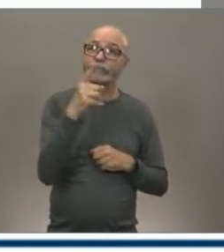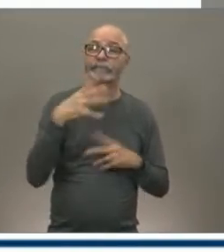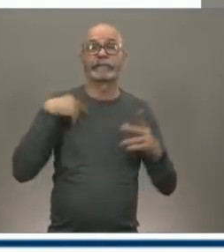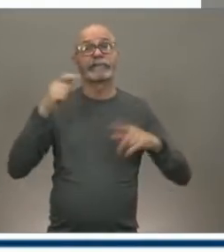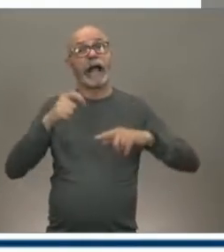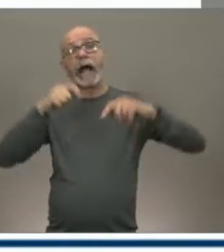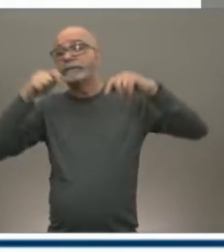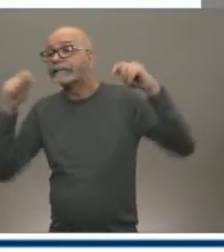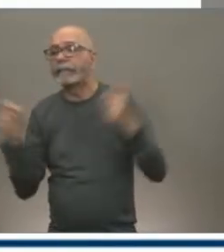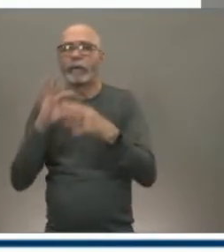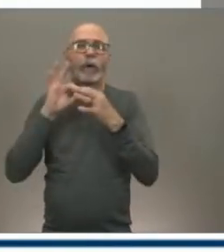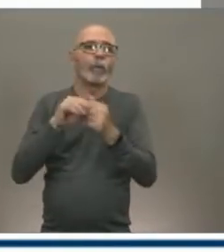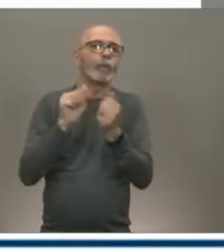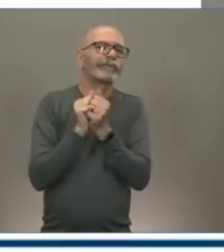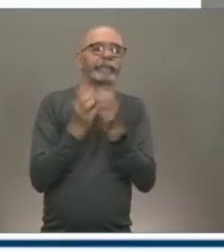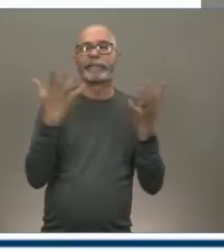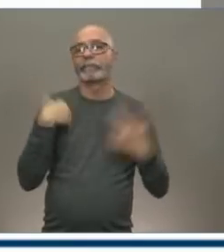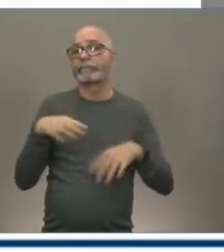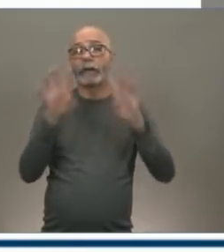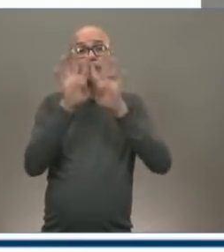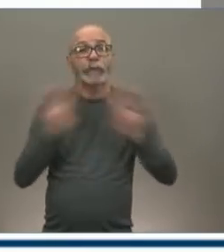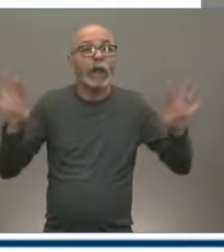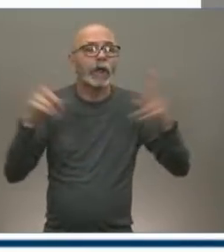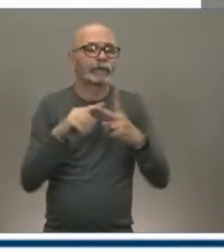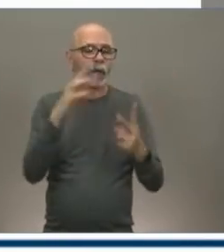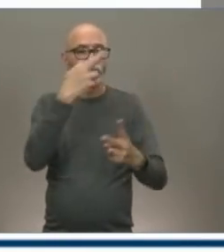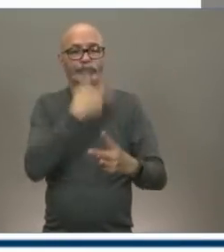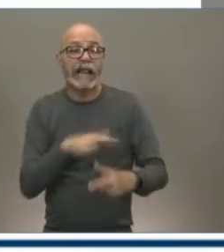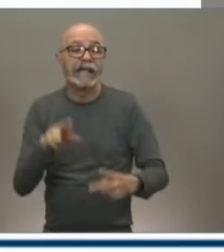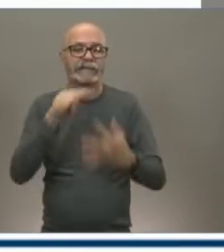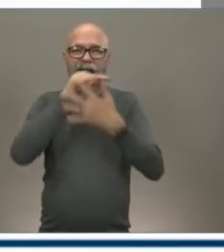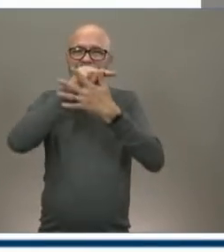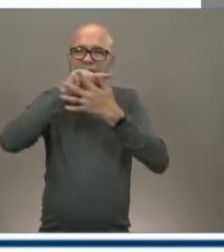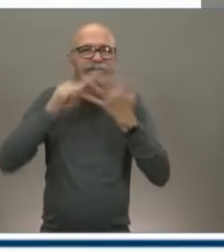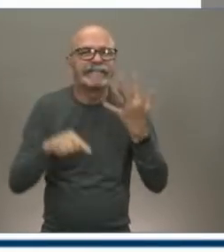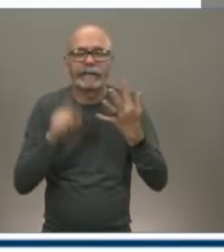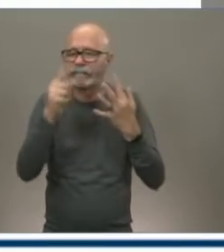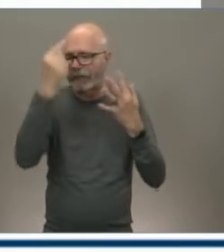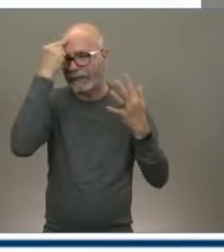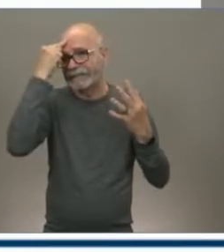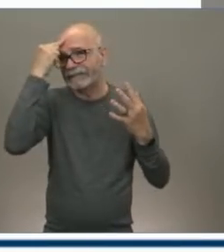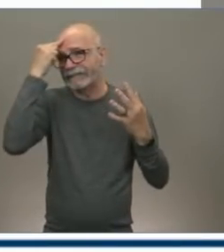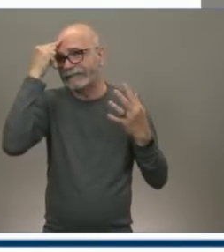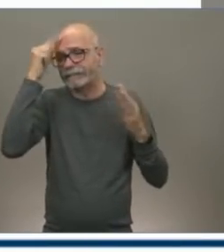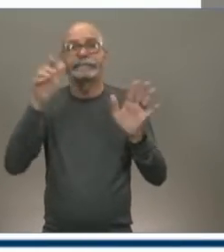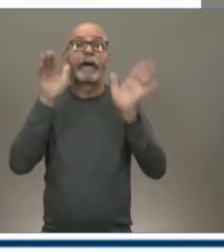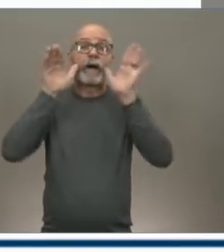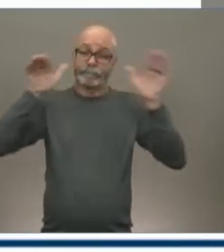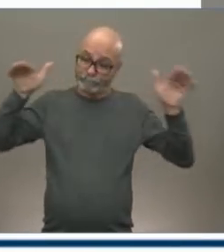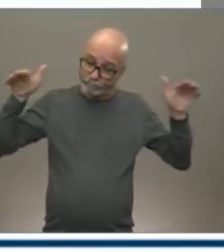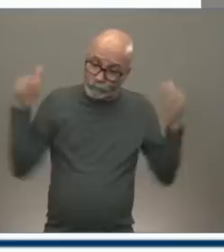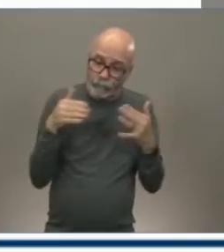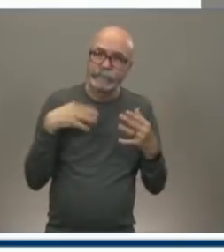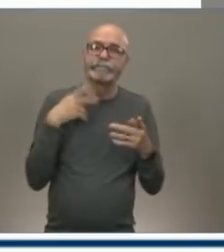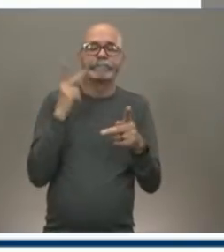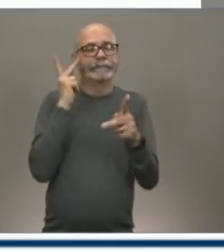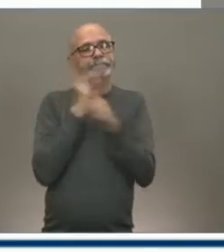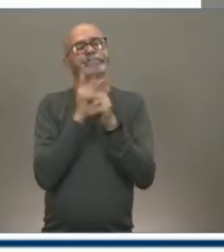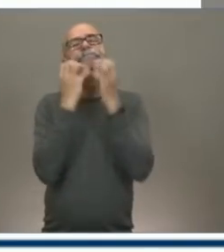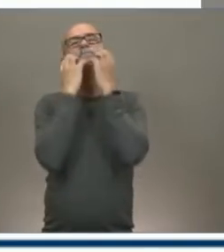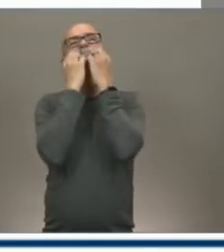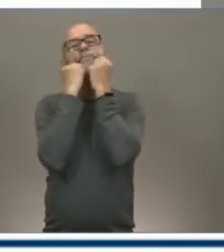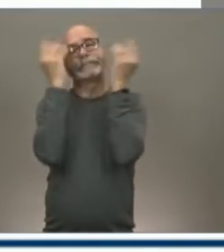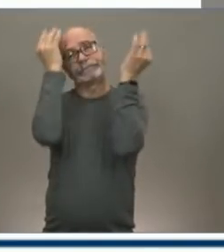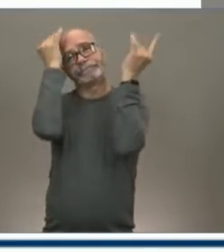tradition, this year's our focus needs to be primarily that on loving and caring for each other by keeping each